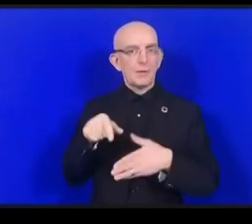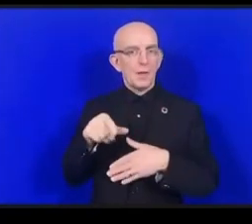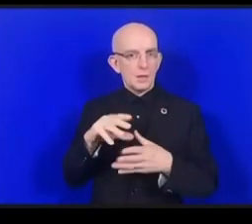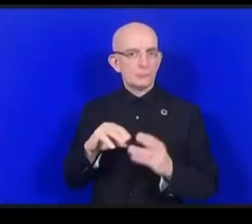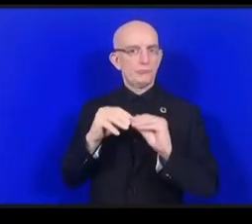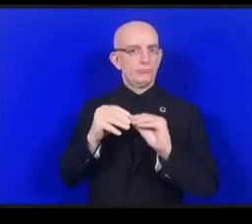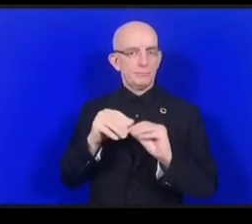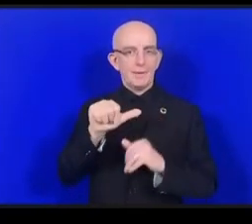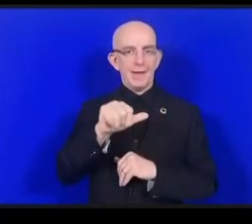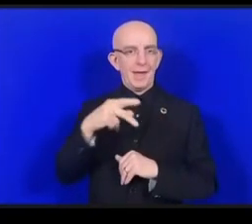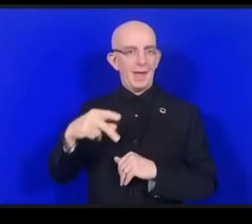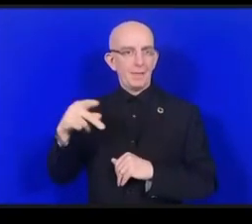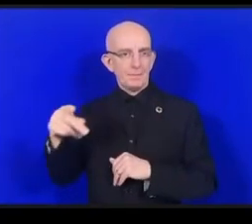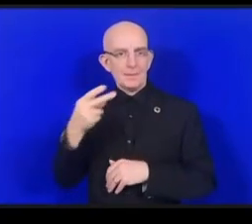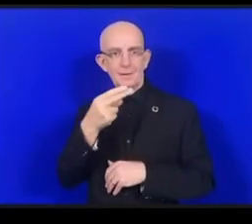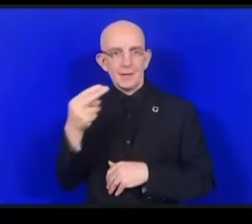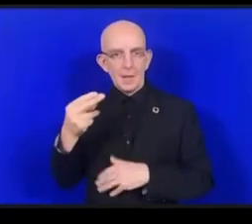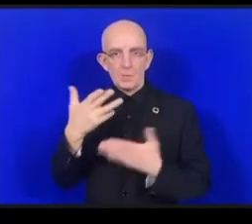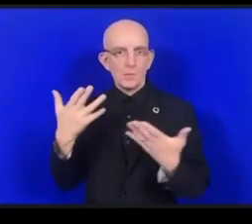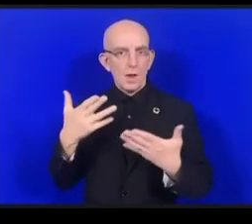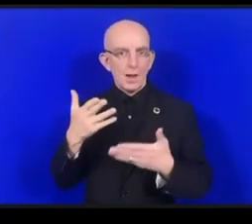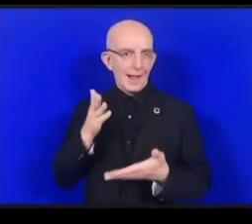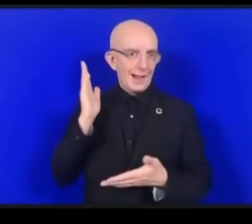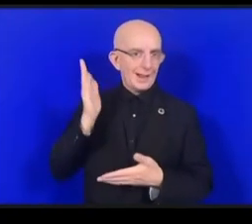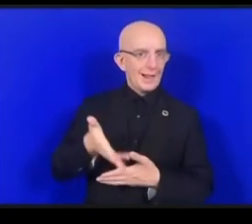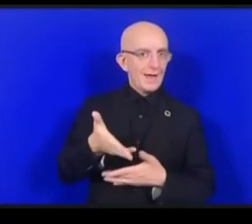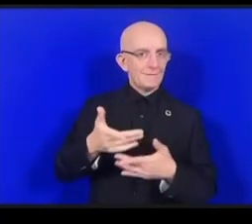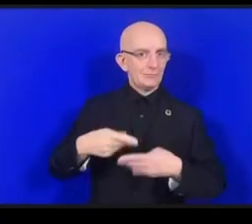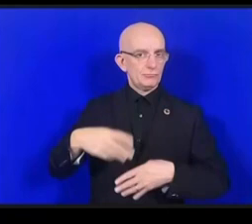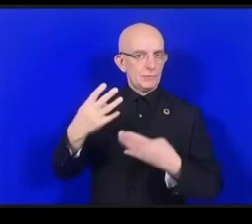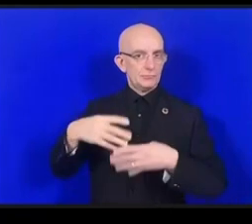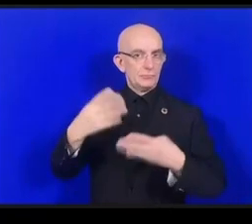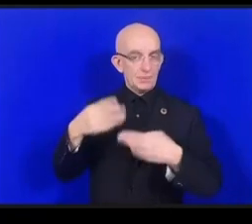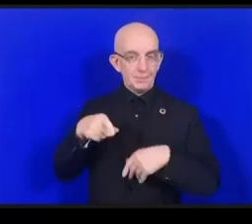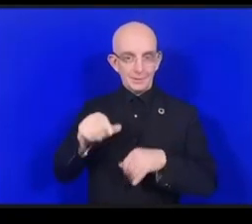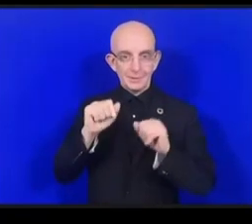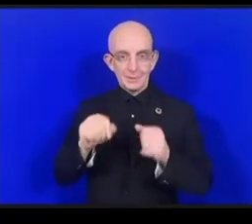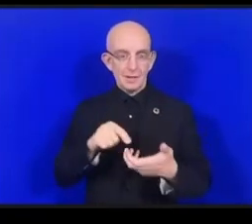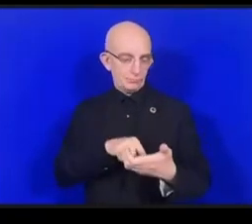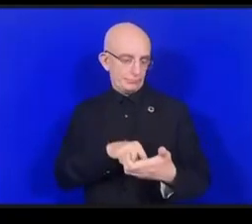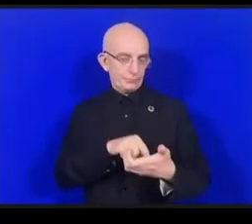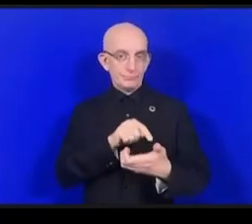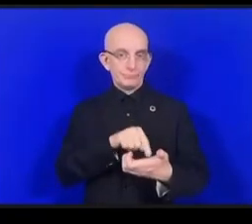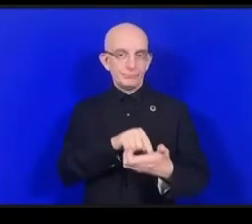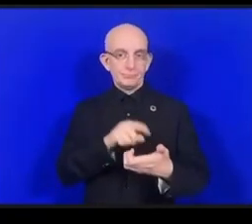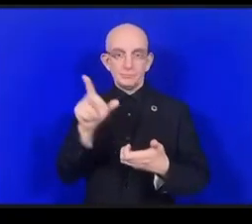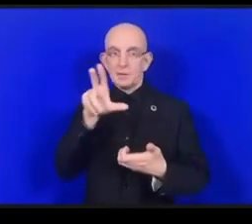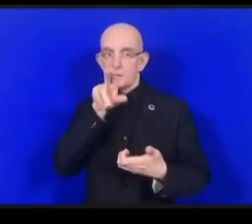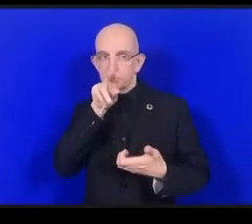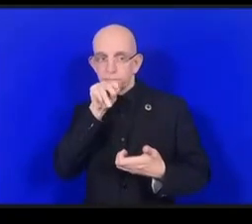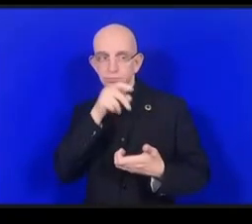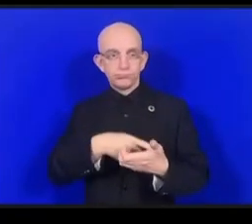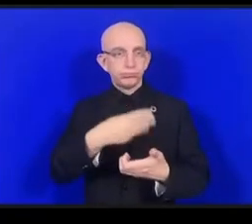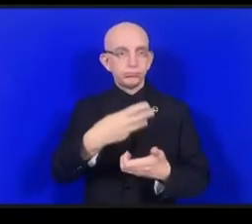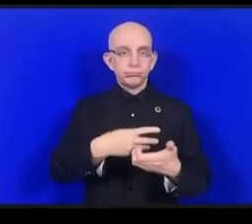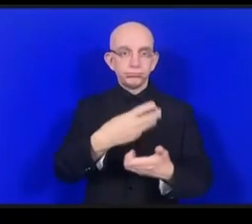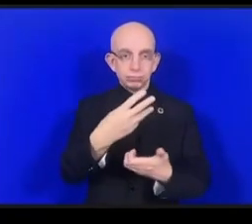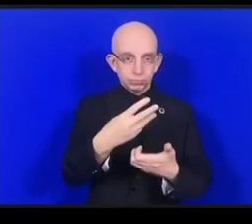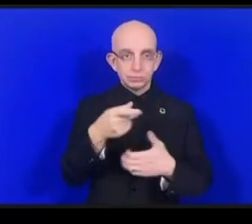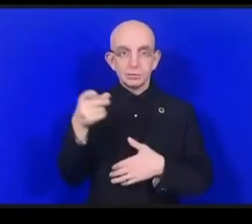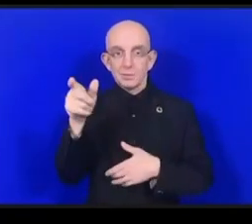by a deaf Russian engineer at Google. The other thing is captioning for YouTube was developed by another